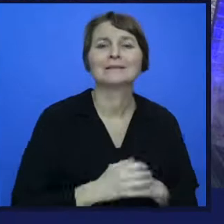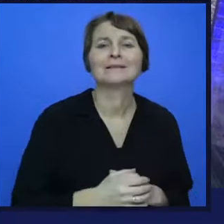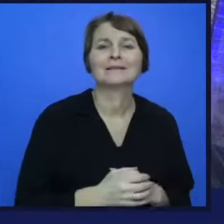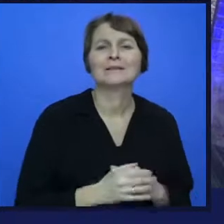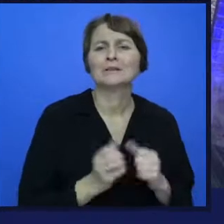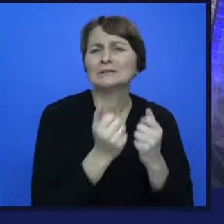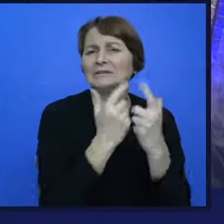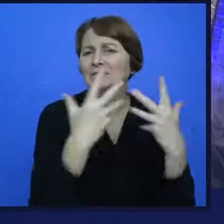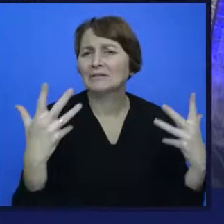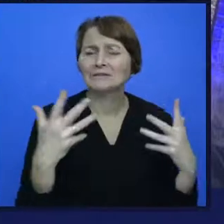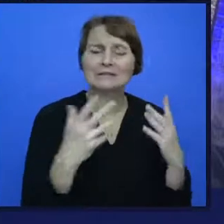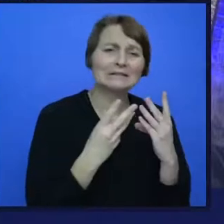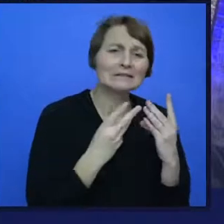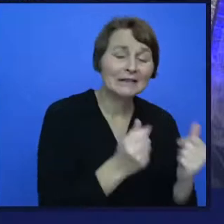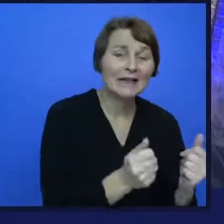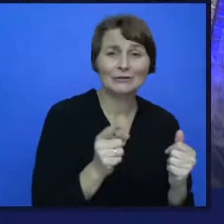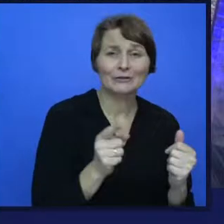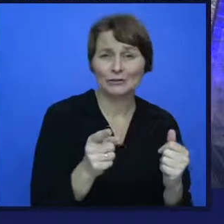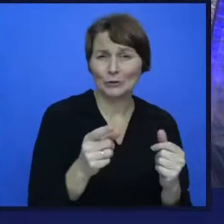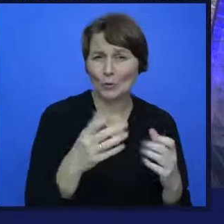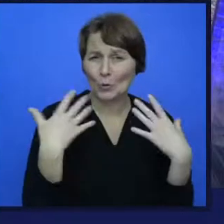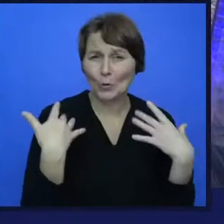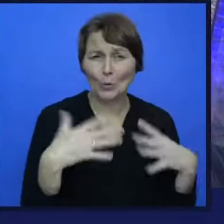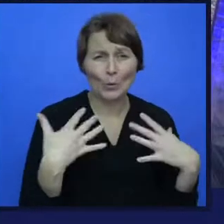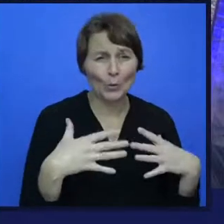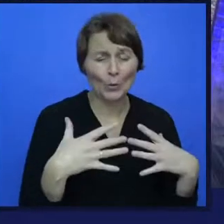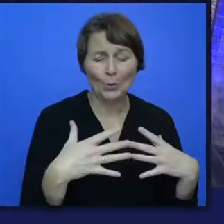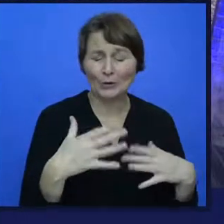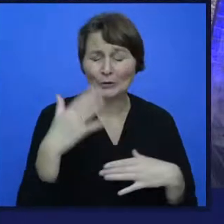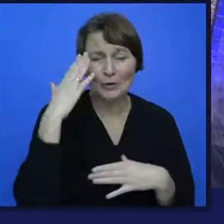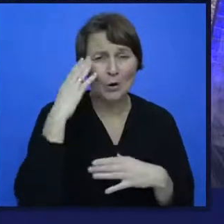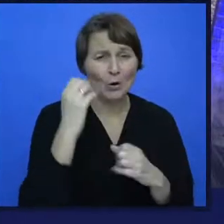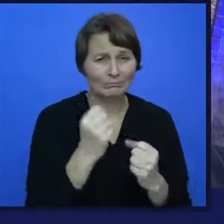and I know you have a heavy background in voice, but